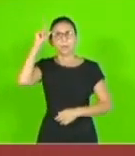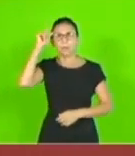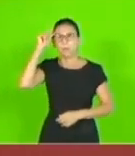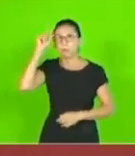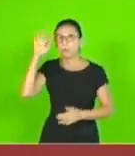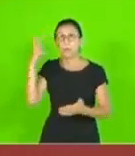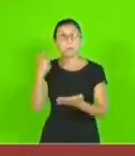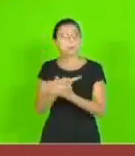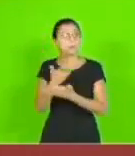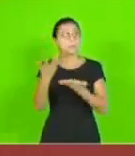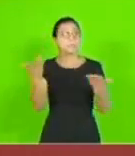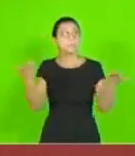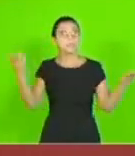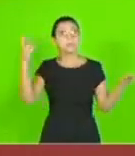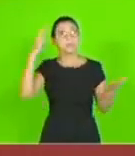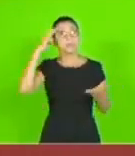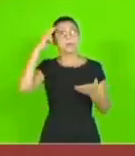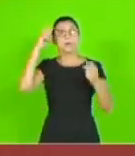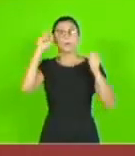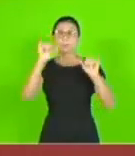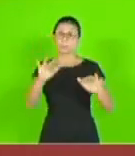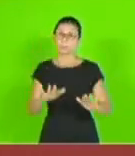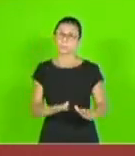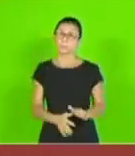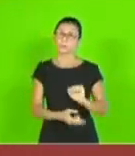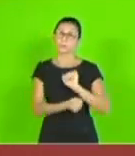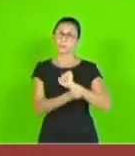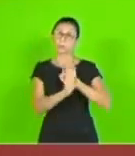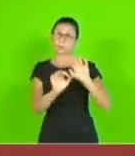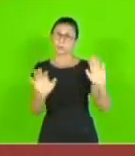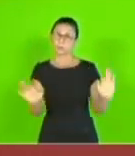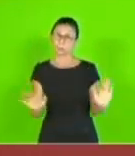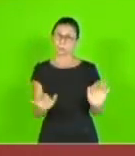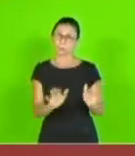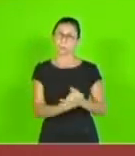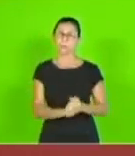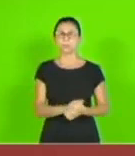much, and he made it so that nothing happened.